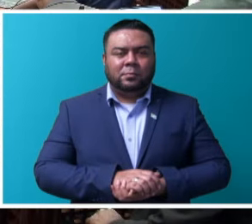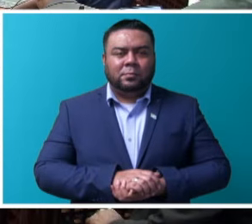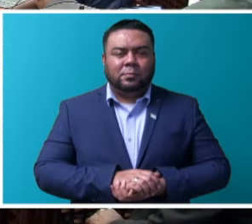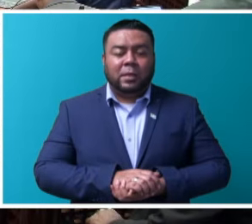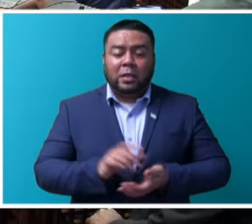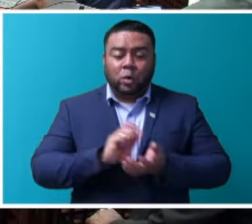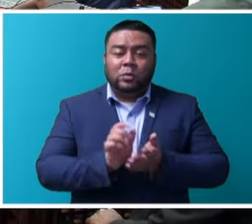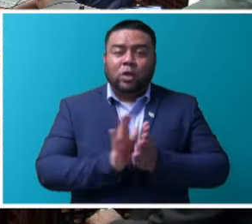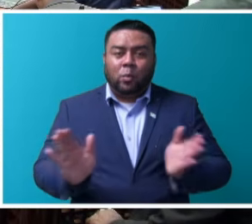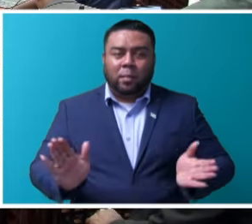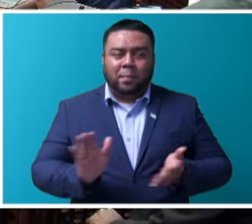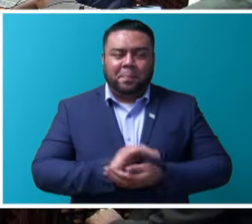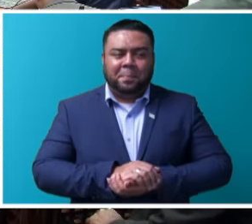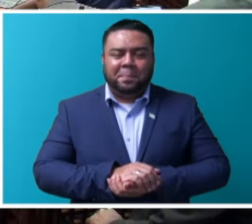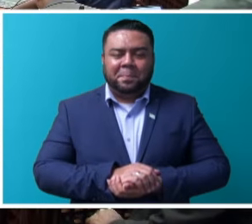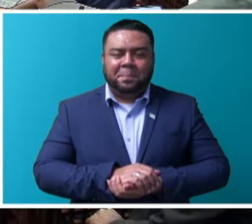Secretary General.